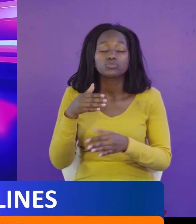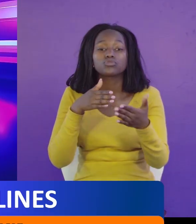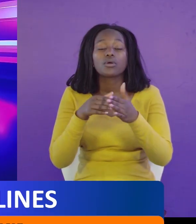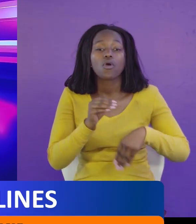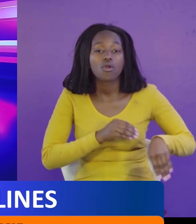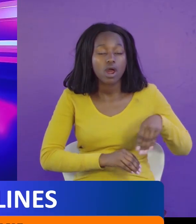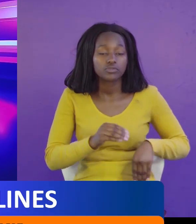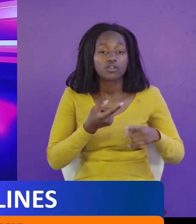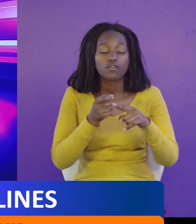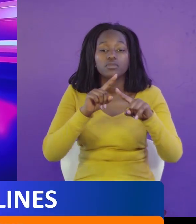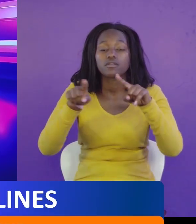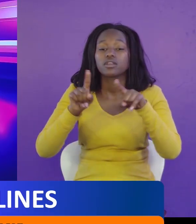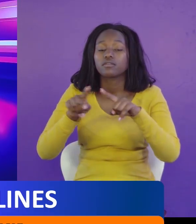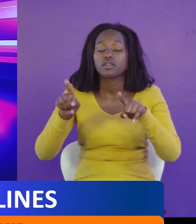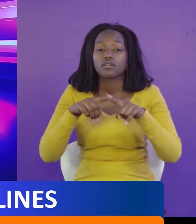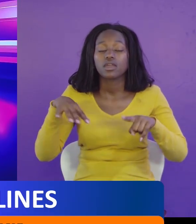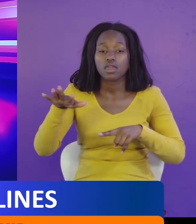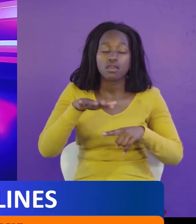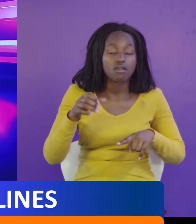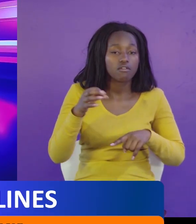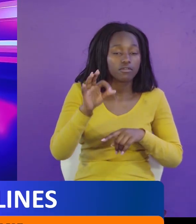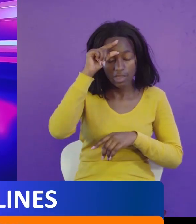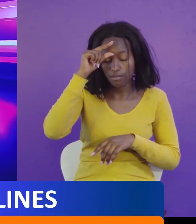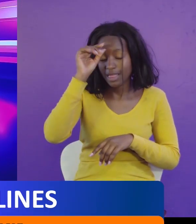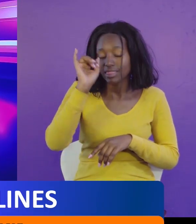of government is key to constitutional reform,